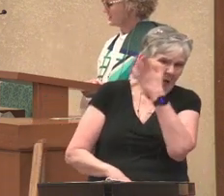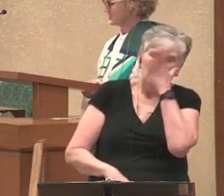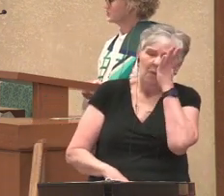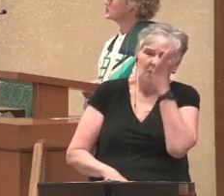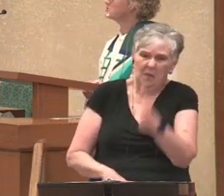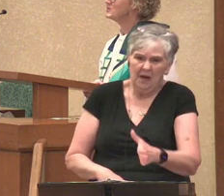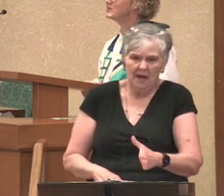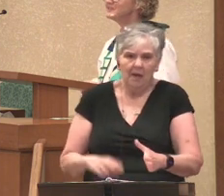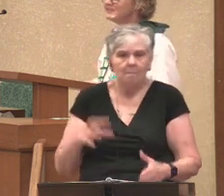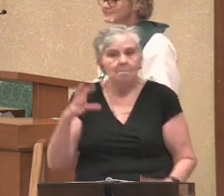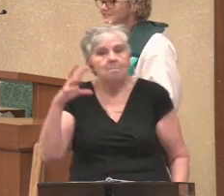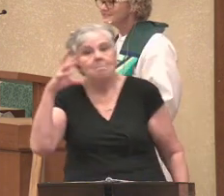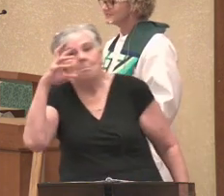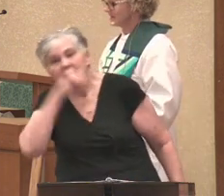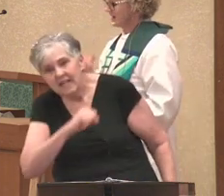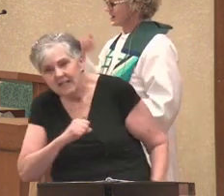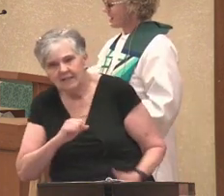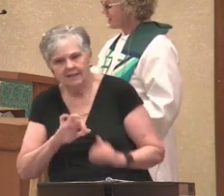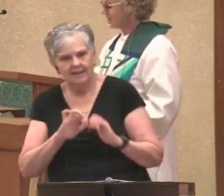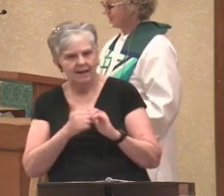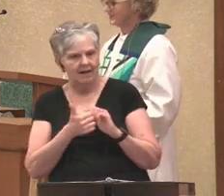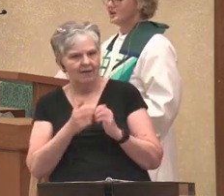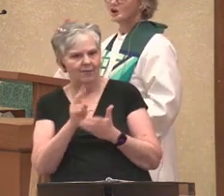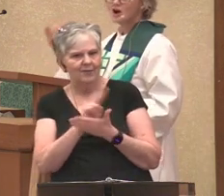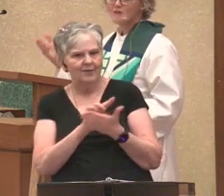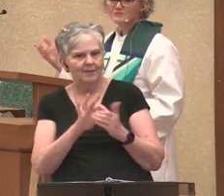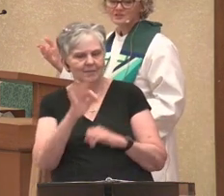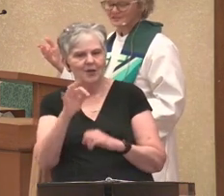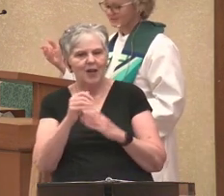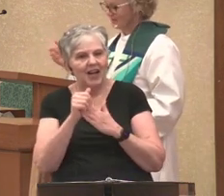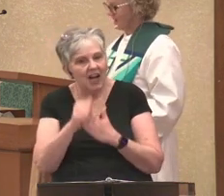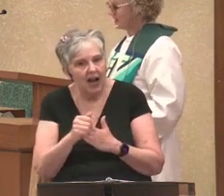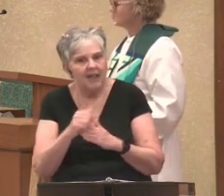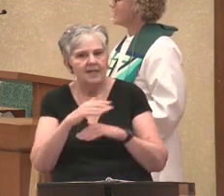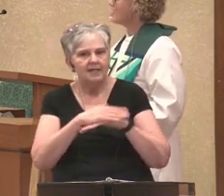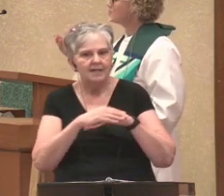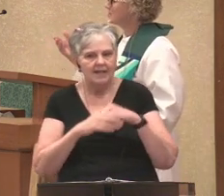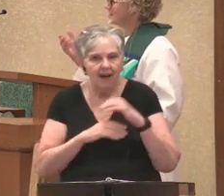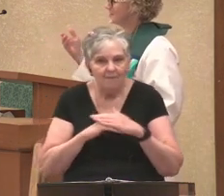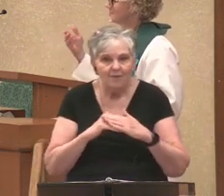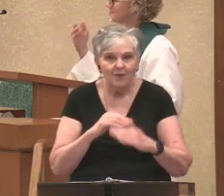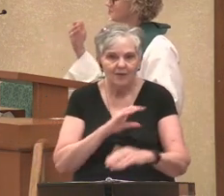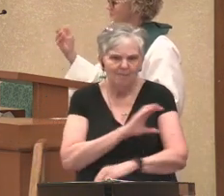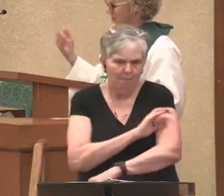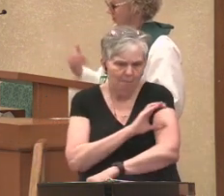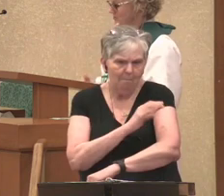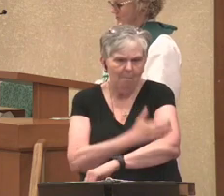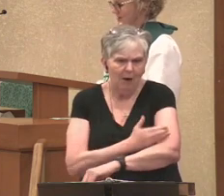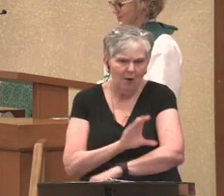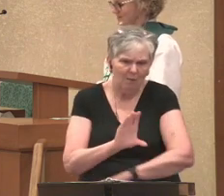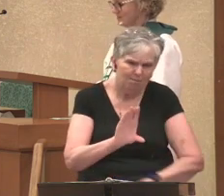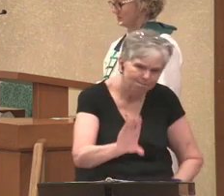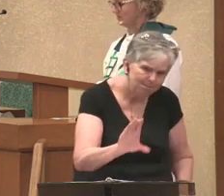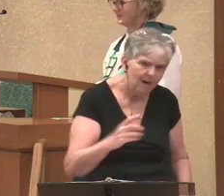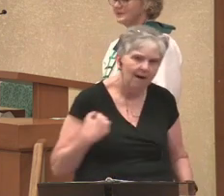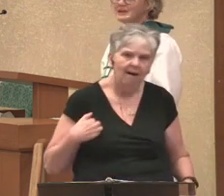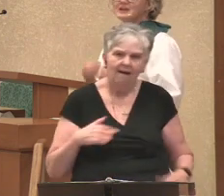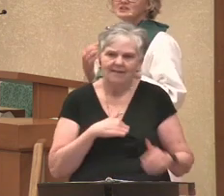wonderful ways that the Spirit is guiding, comforting, and empowering us to follow